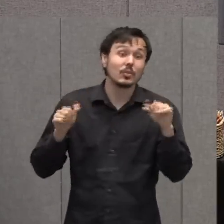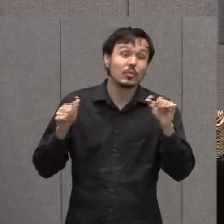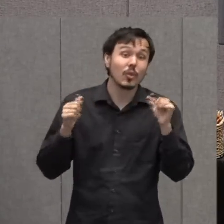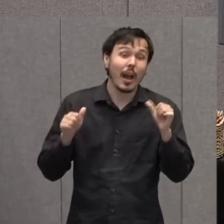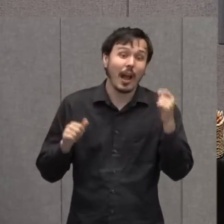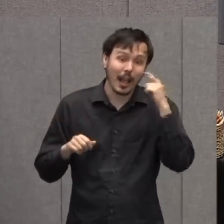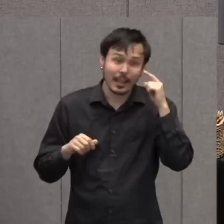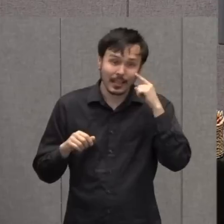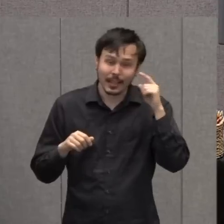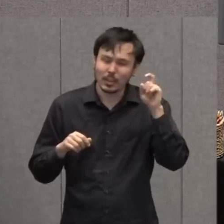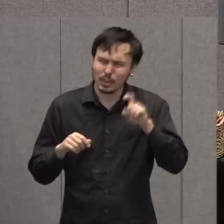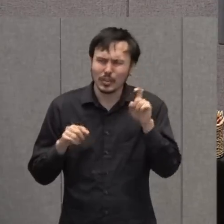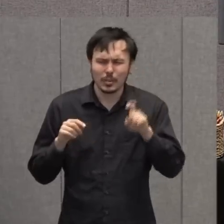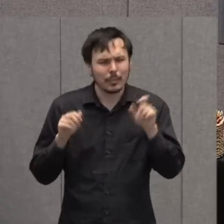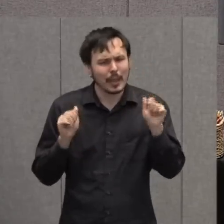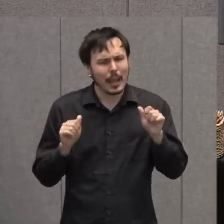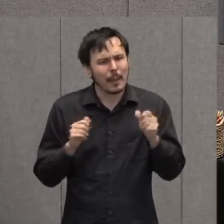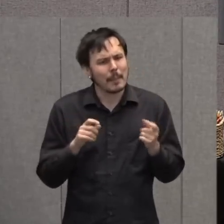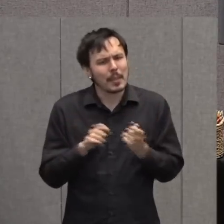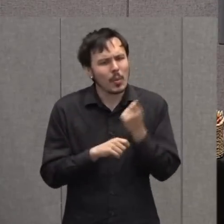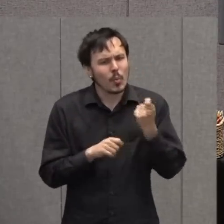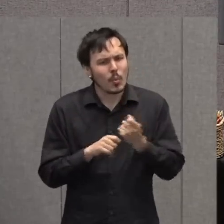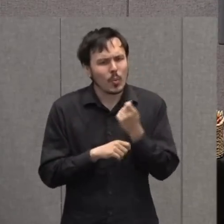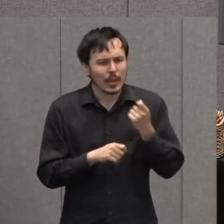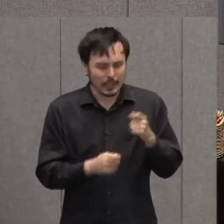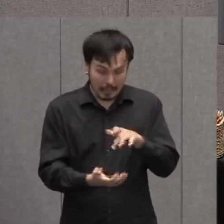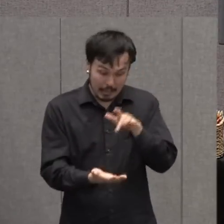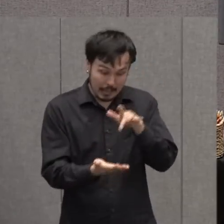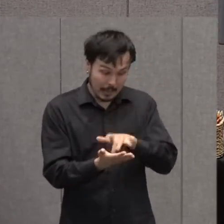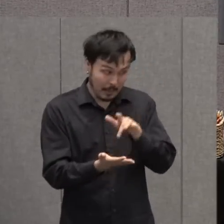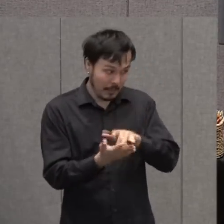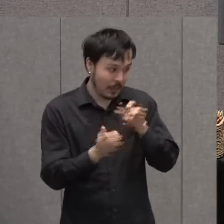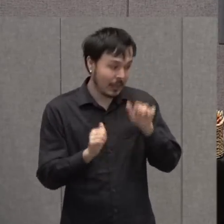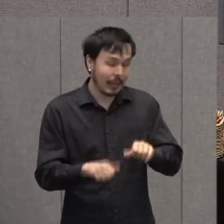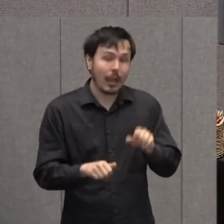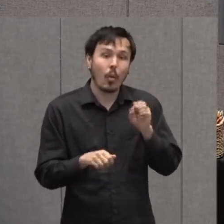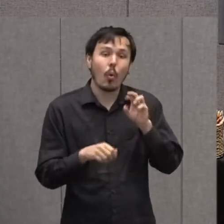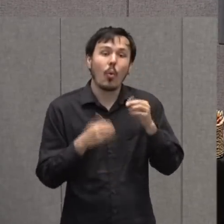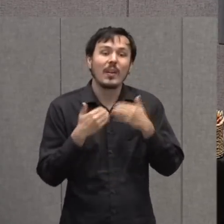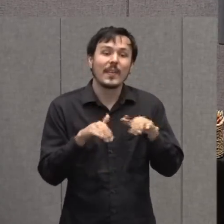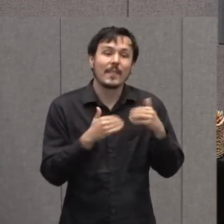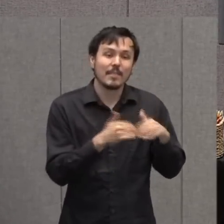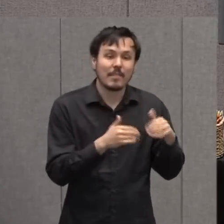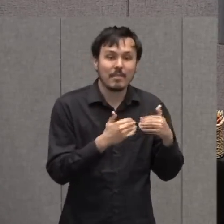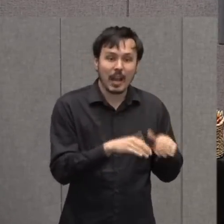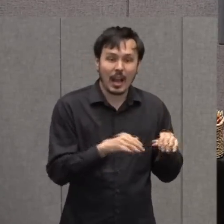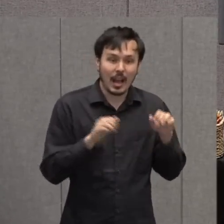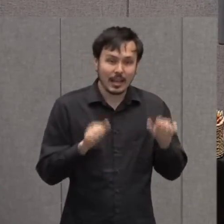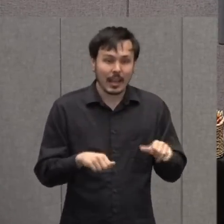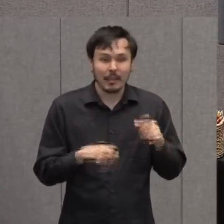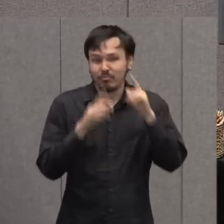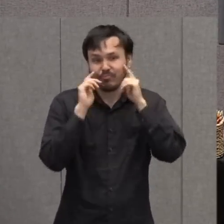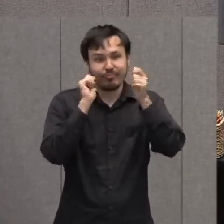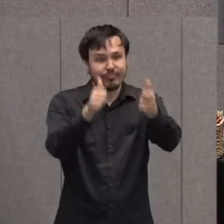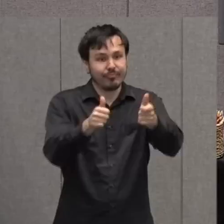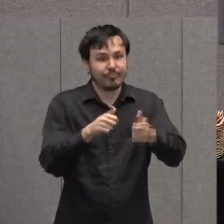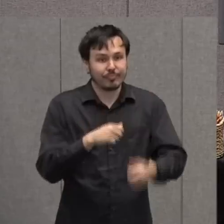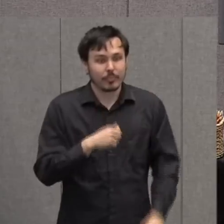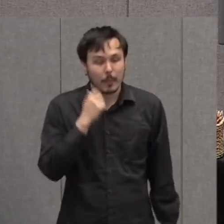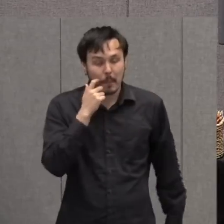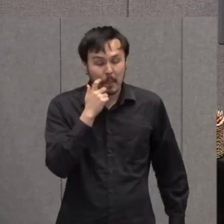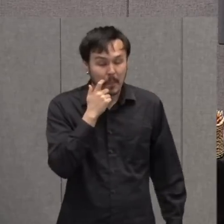should be able to win. You can put Come them on. all in the middle, or you can Yes. divide them up like we did. Absolutely. However you want to do